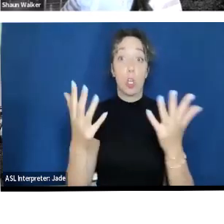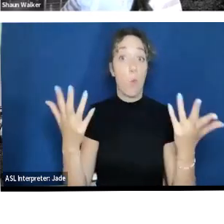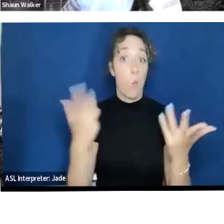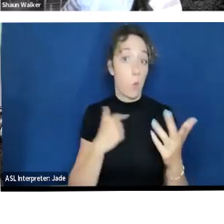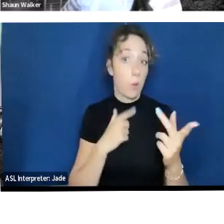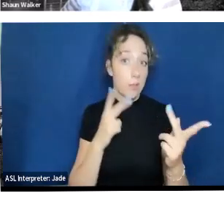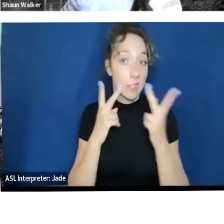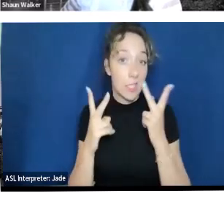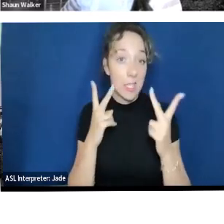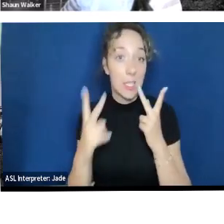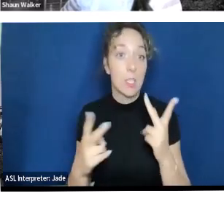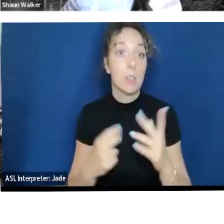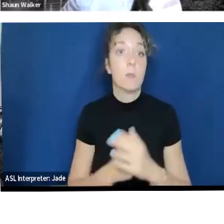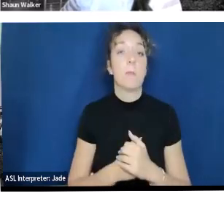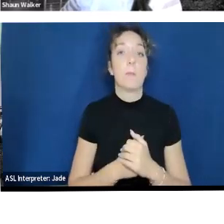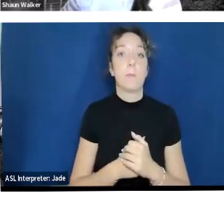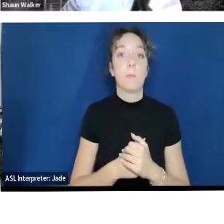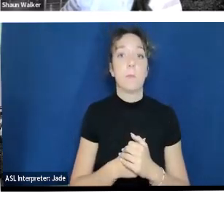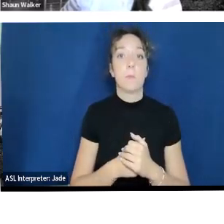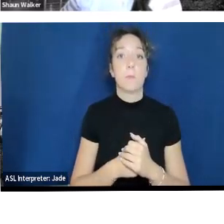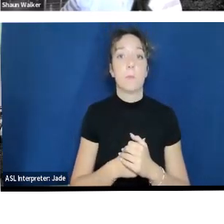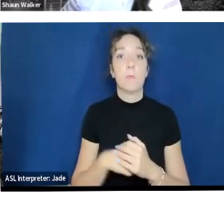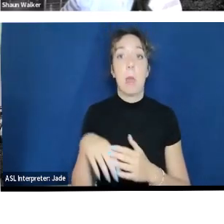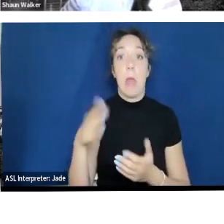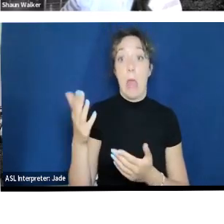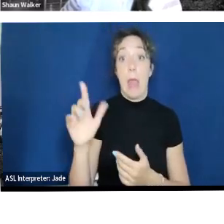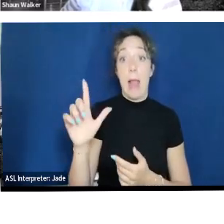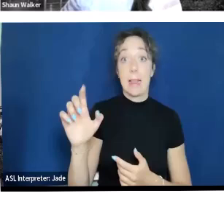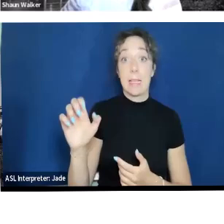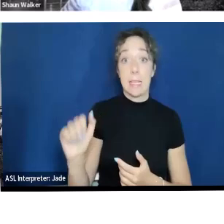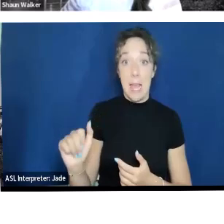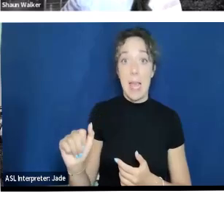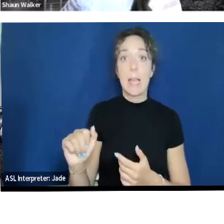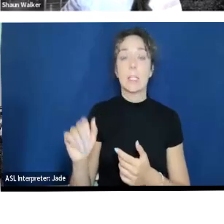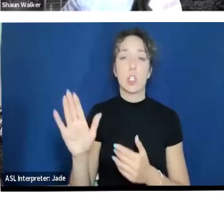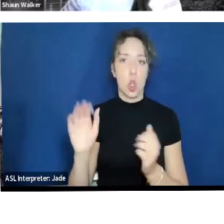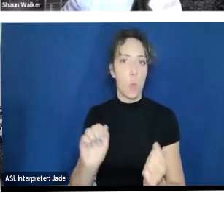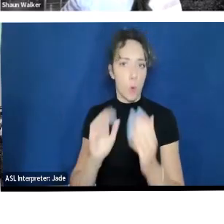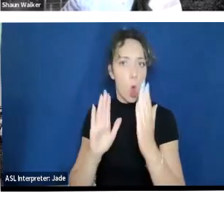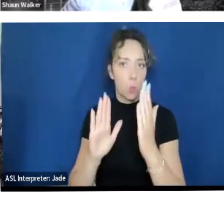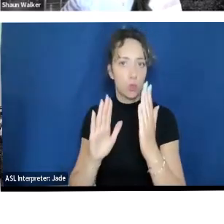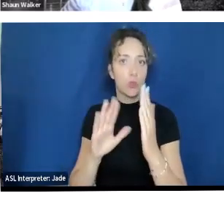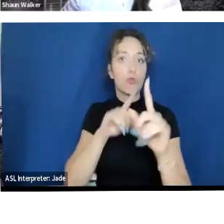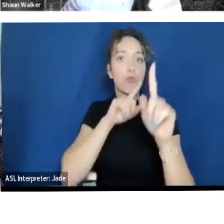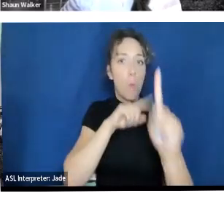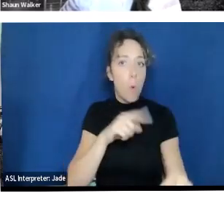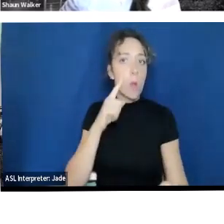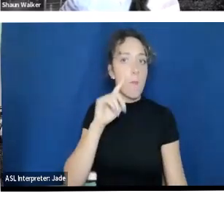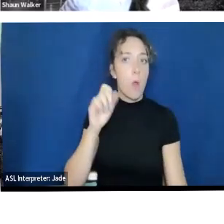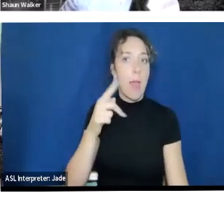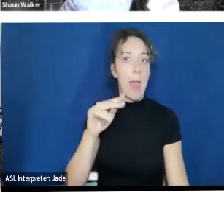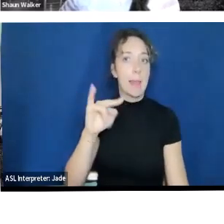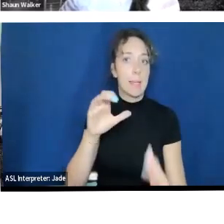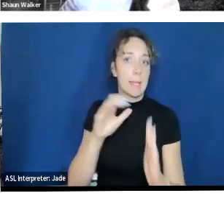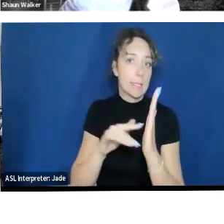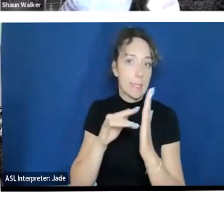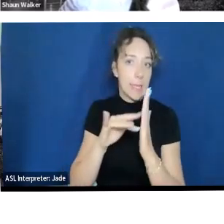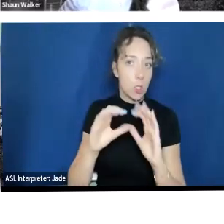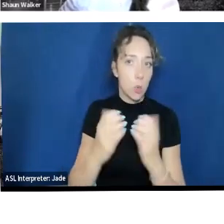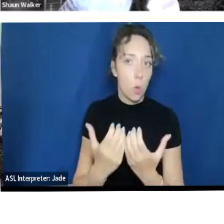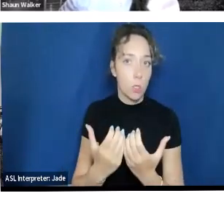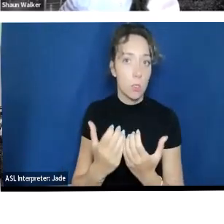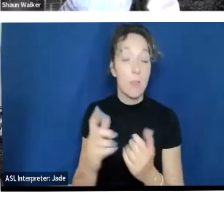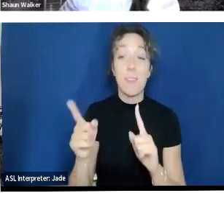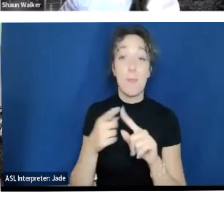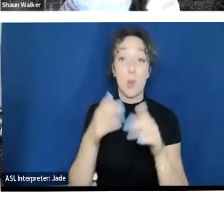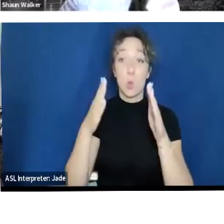seen LEAs do to approach the reporting of the ethnic studies course. The first way